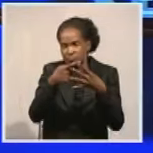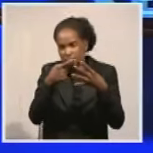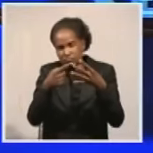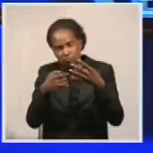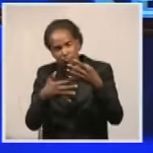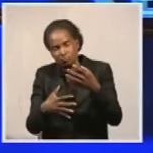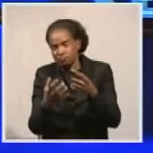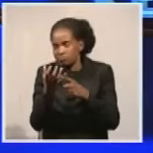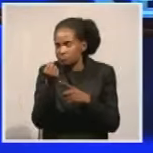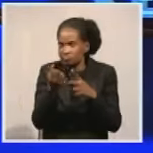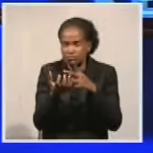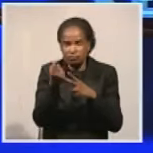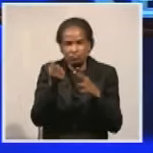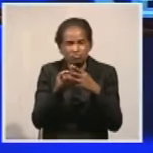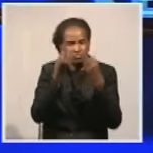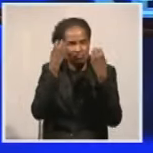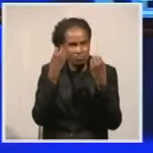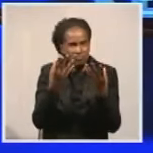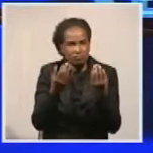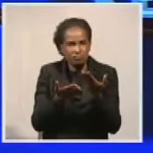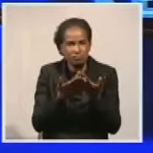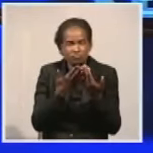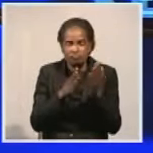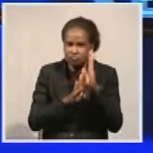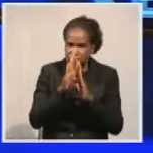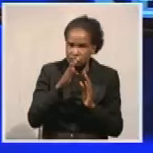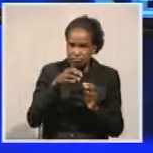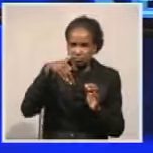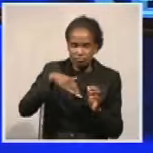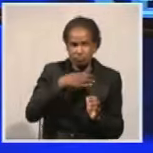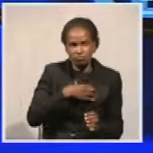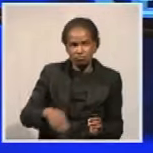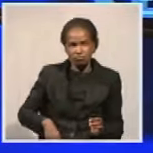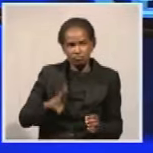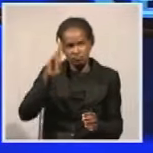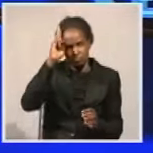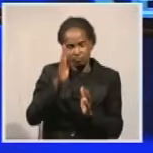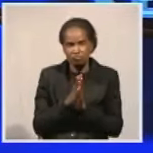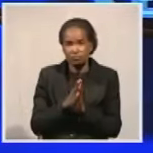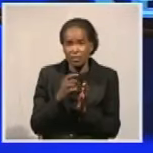Namibia. I related my association with him